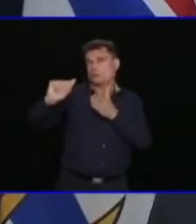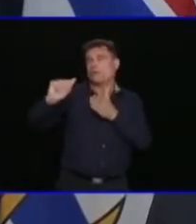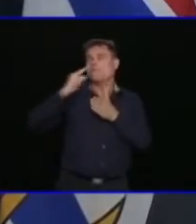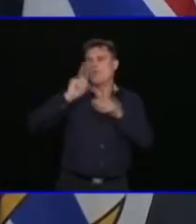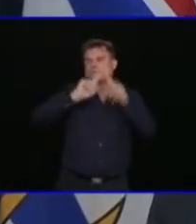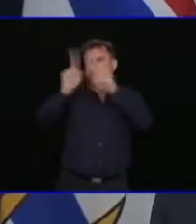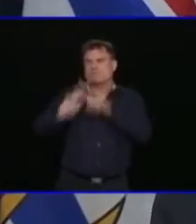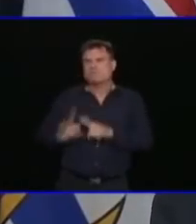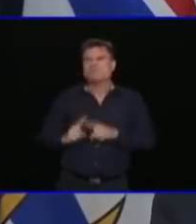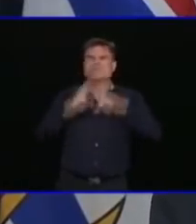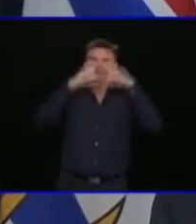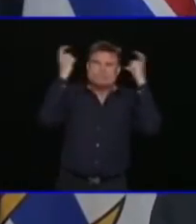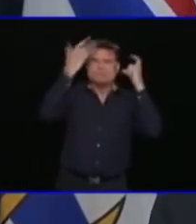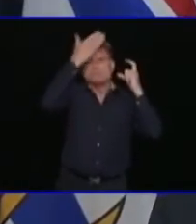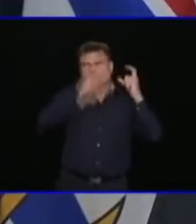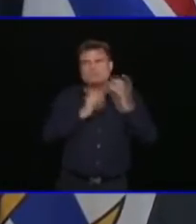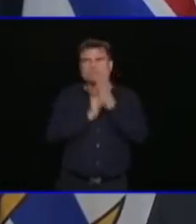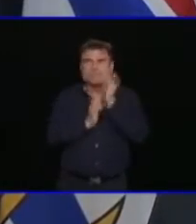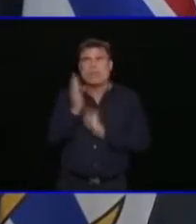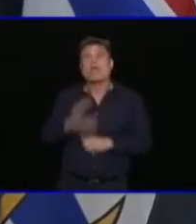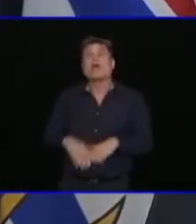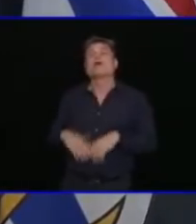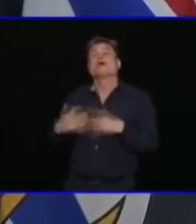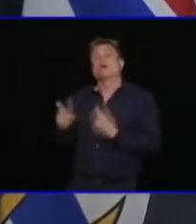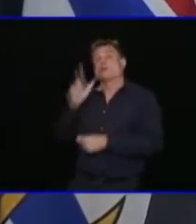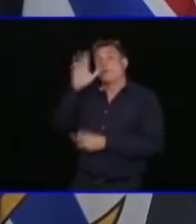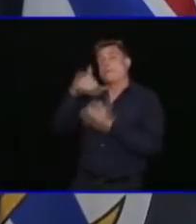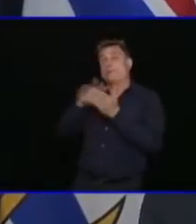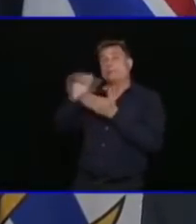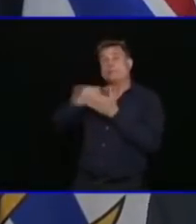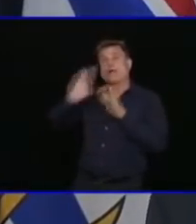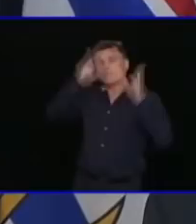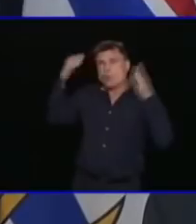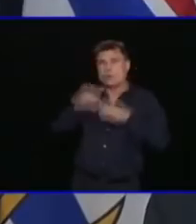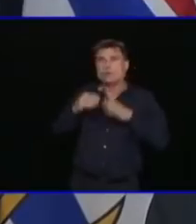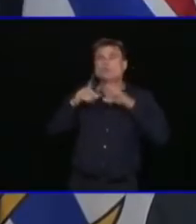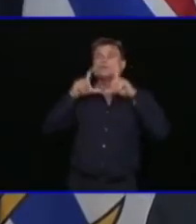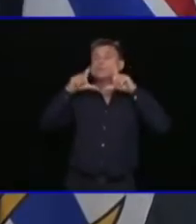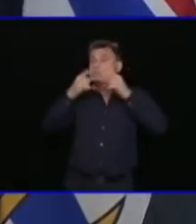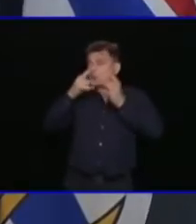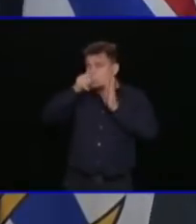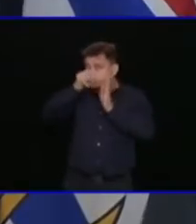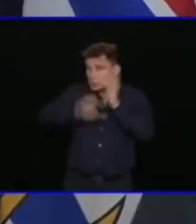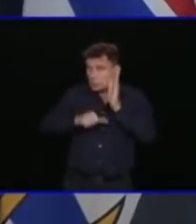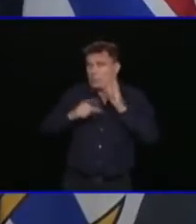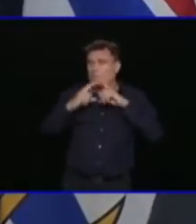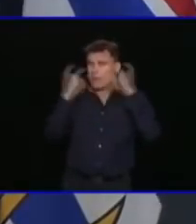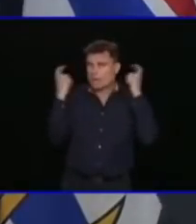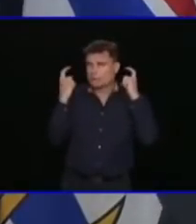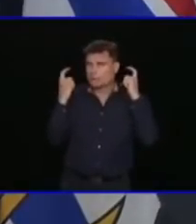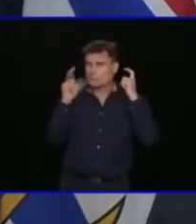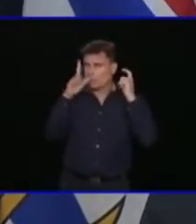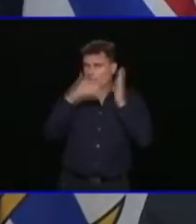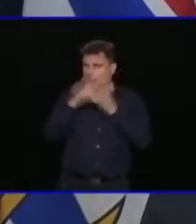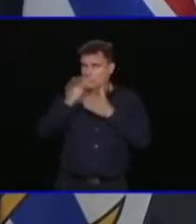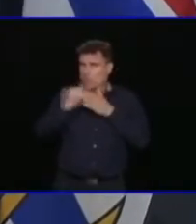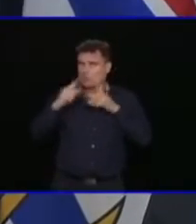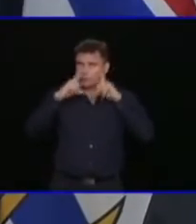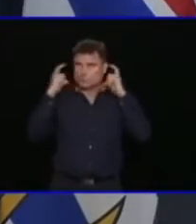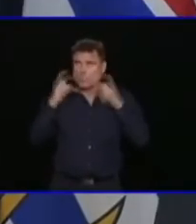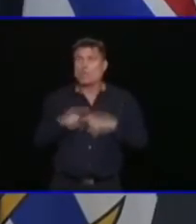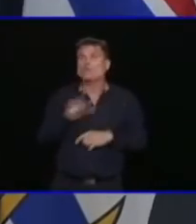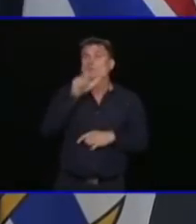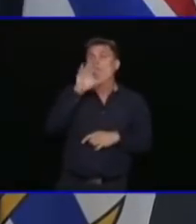$29.55 million on N95 respirators or equivalents, $22.82 million on gloves, $16.93 million on